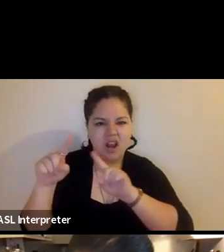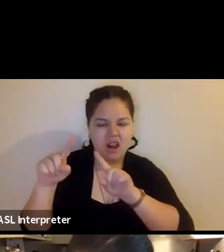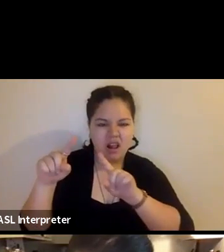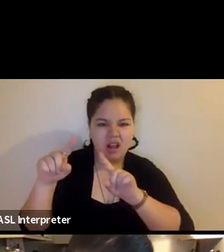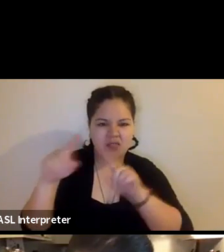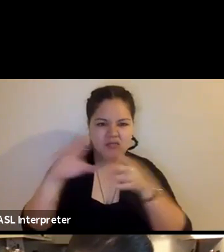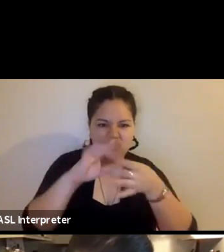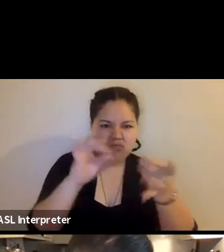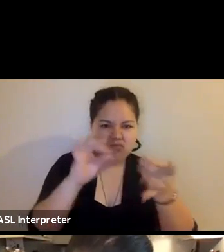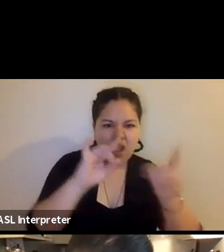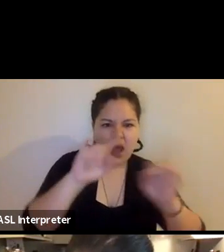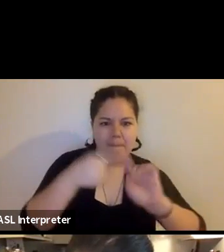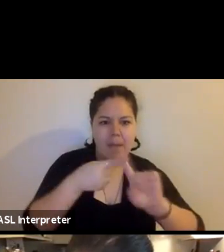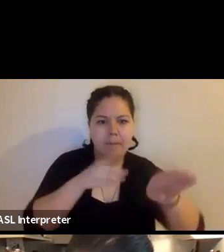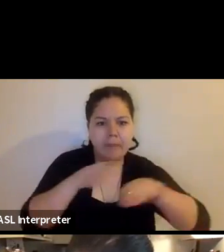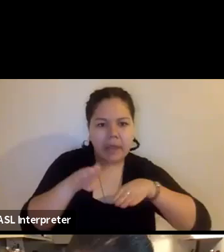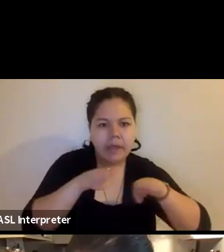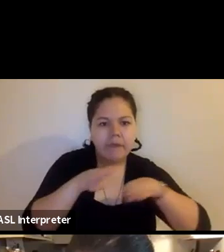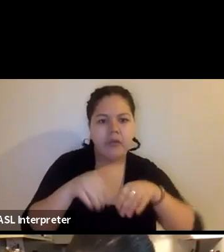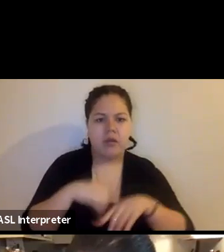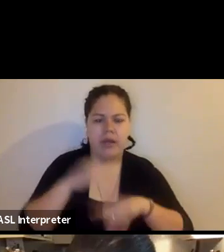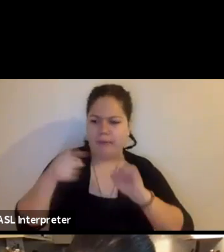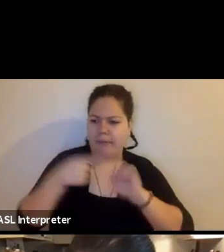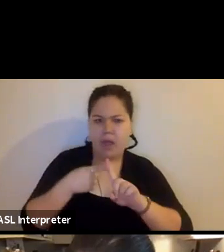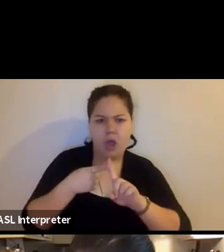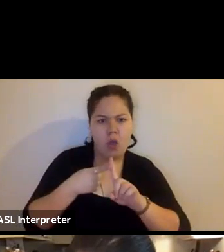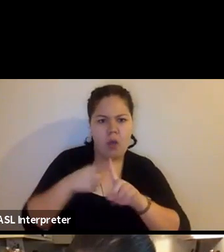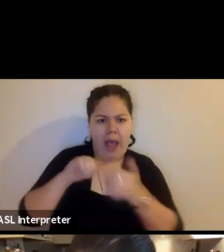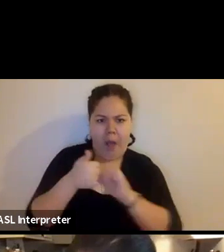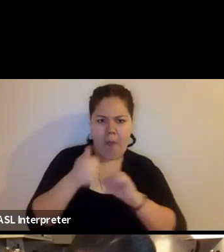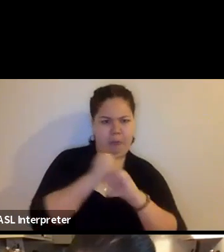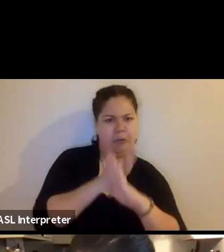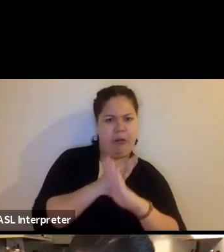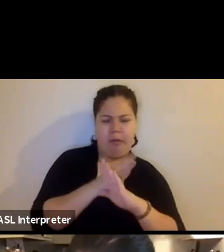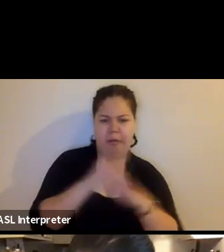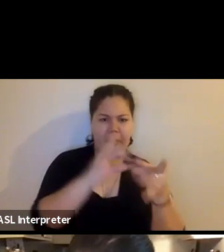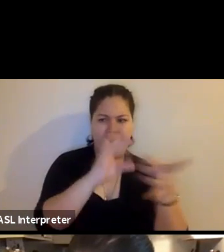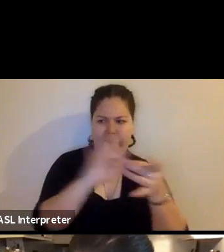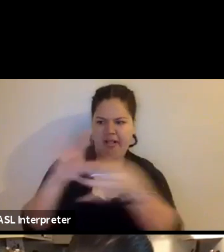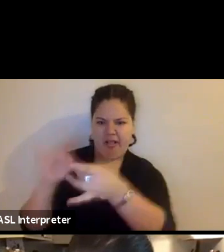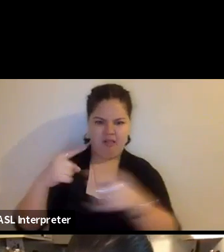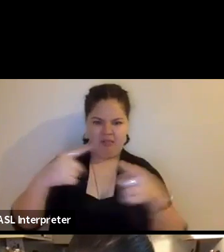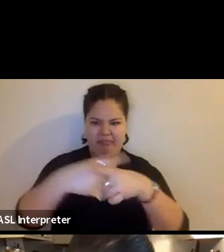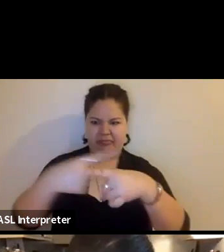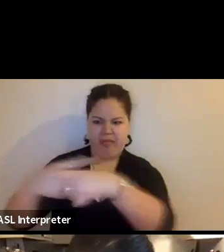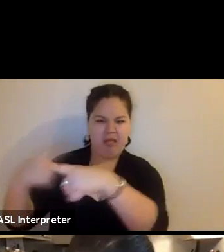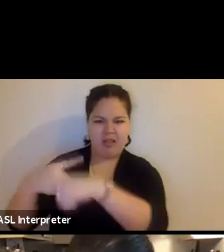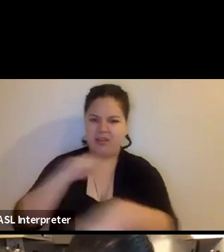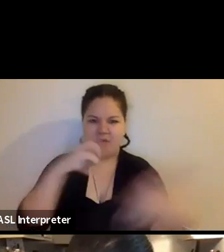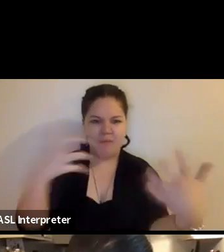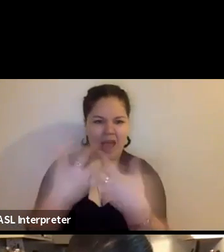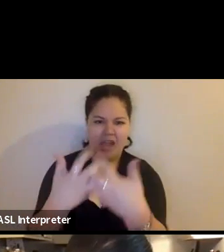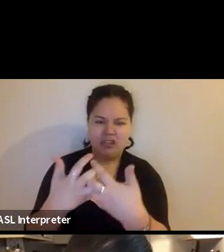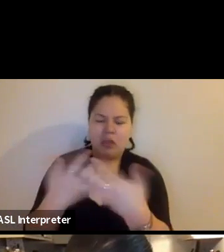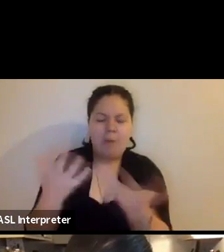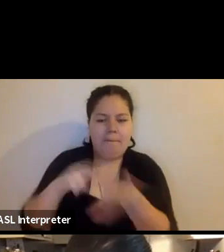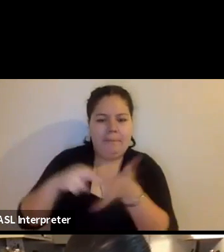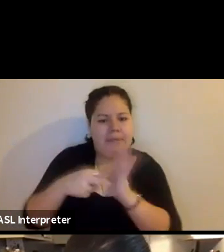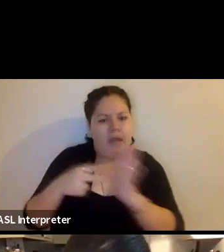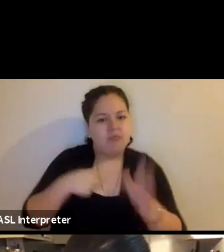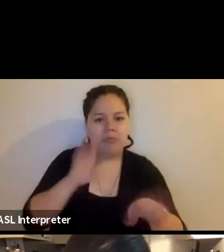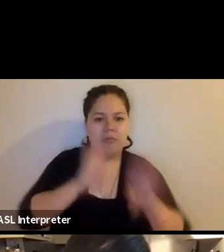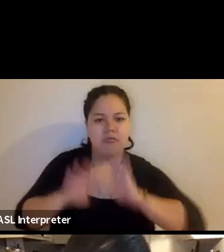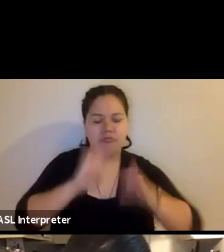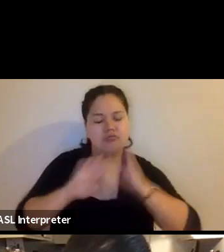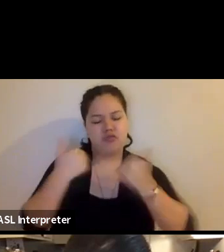behaviors, about what I should be doing to protect myself. So I'm getting pretty fed up and I'm starting to run on instinct